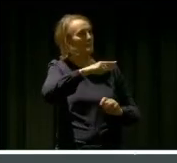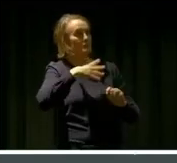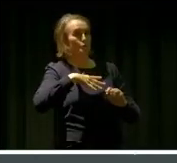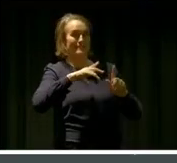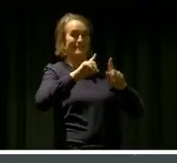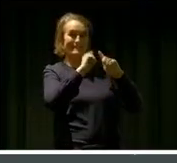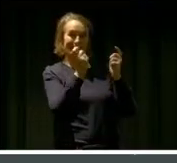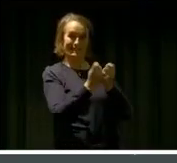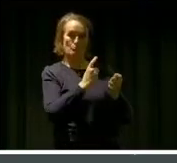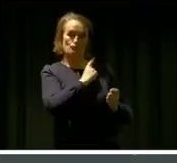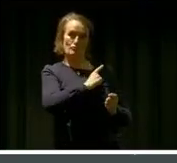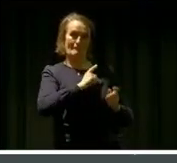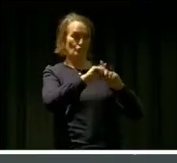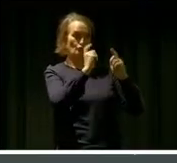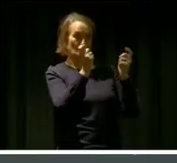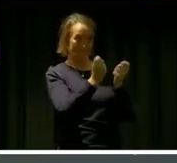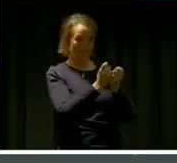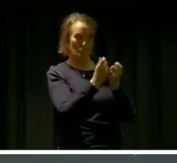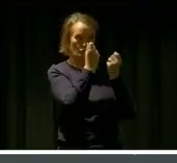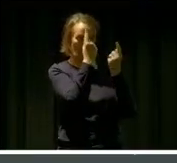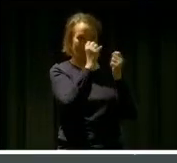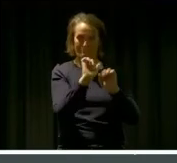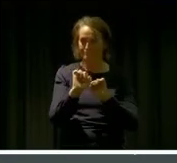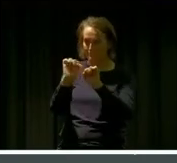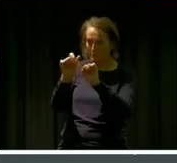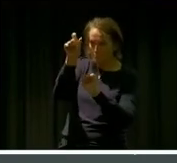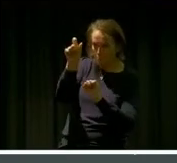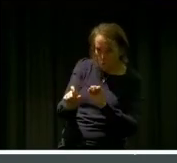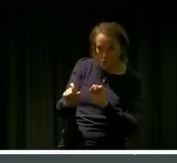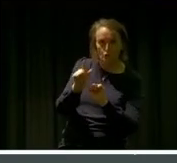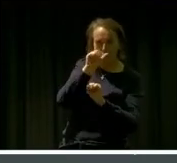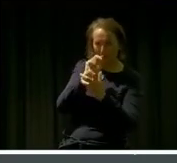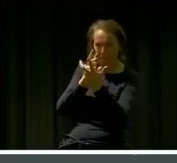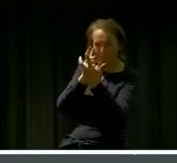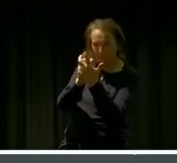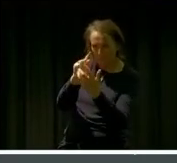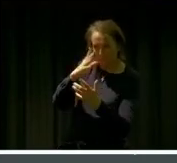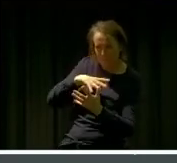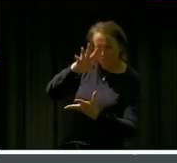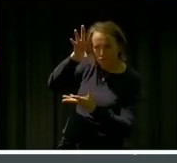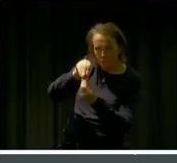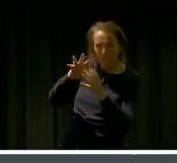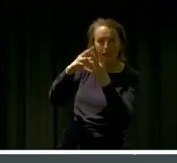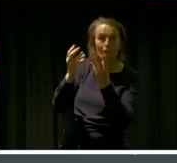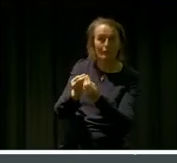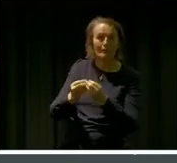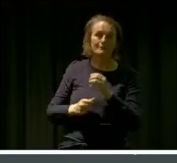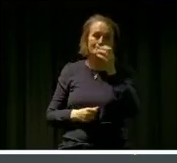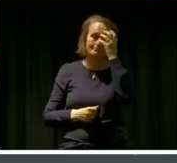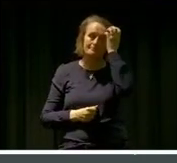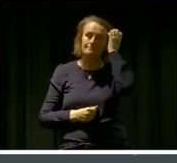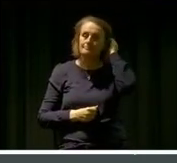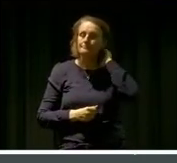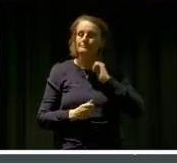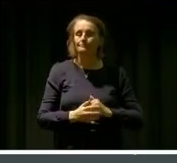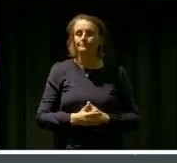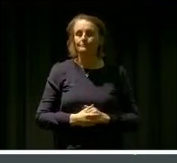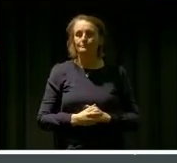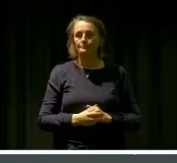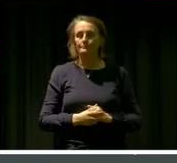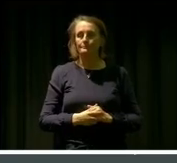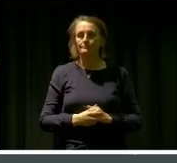type of care ensures that health delivery is holistic and responsive to the multiple domains that influence heart health.